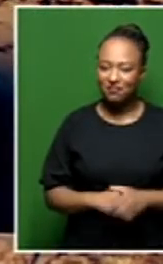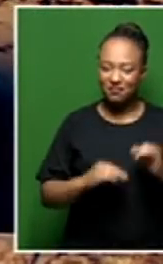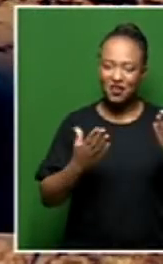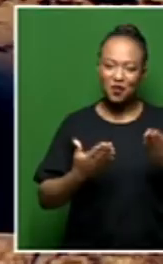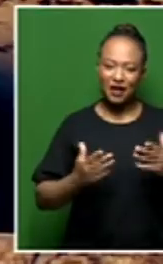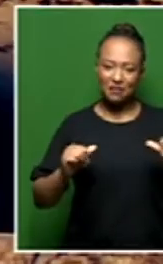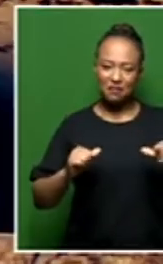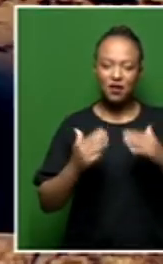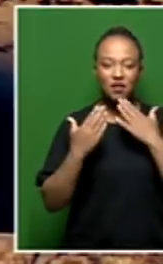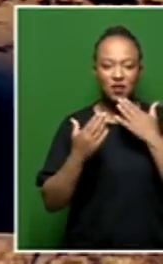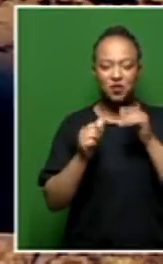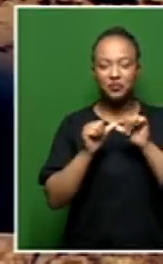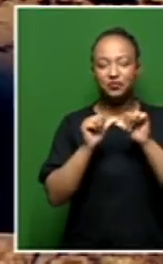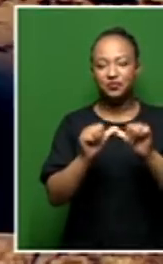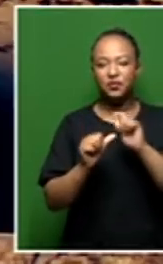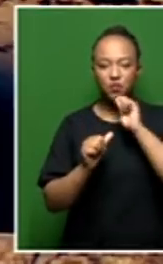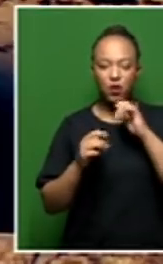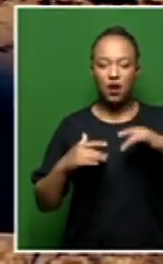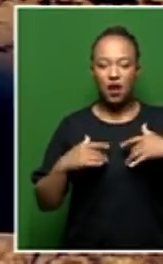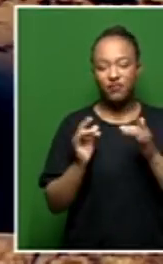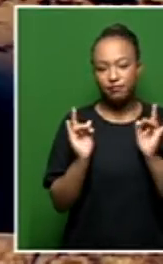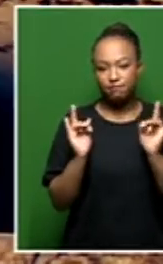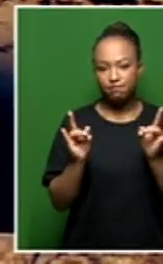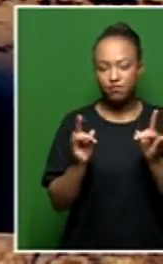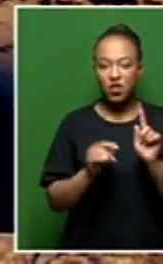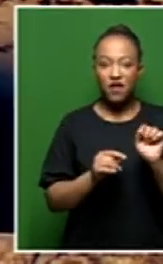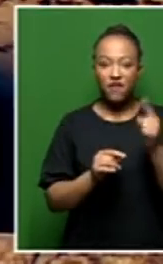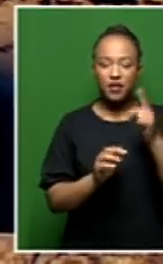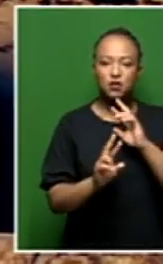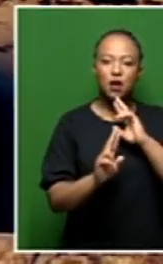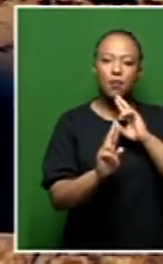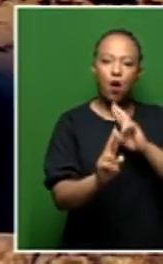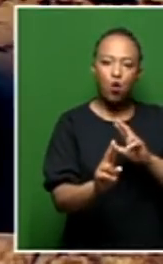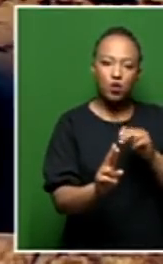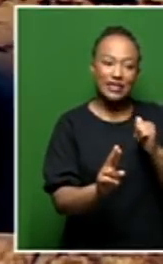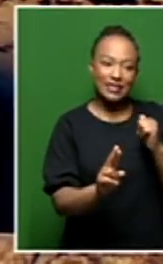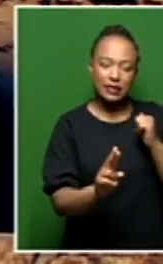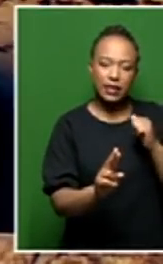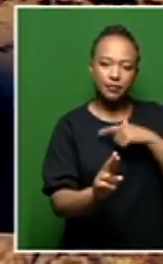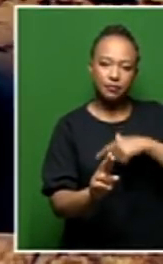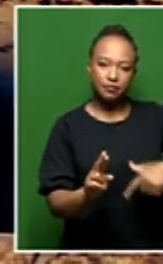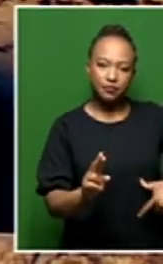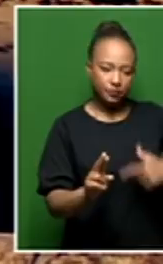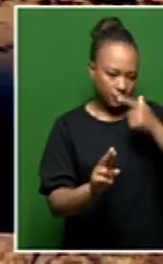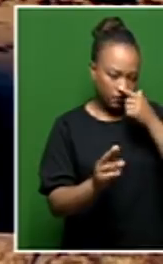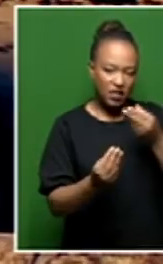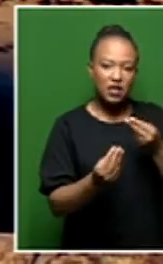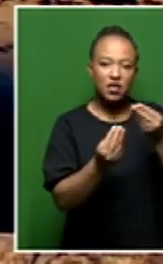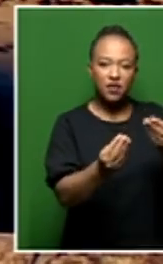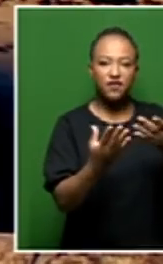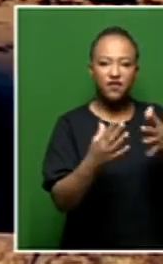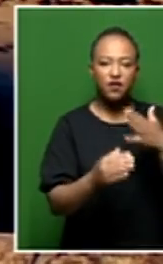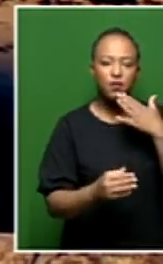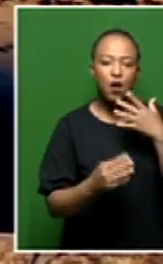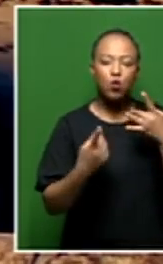Welcome back and thanks for being with us here on Morning Live. Now, the first part of the state capture report was officially handed over to President Ramaphosa by the